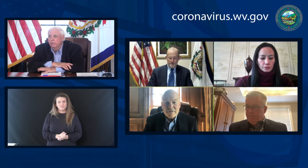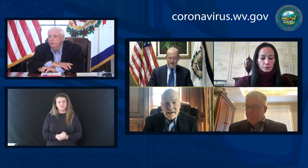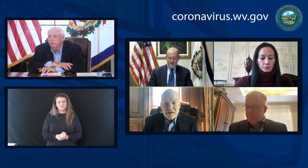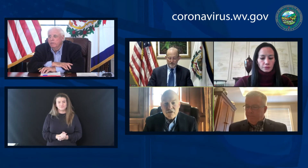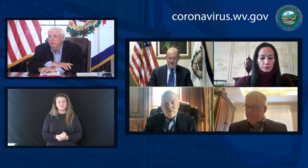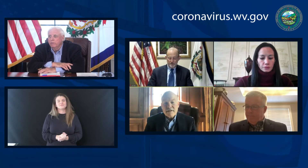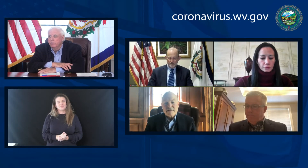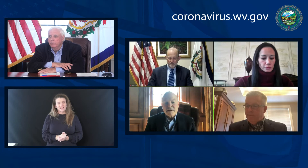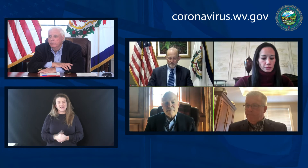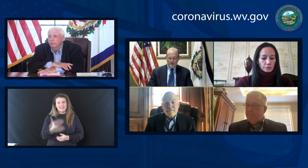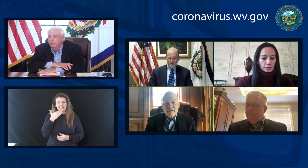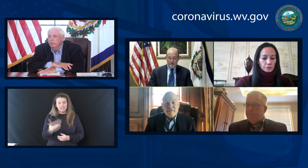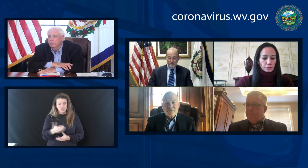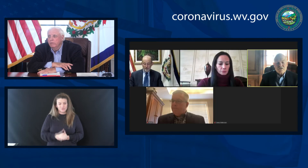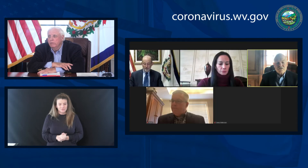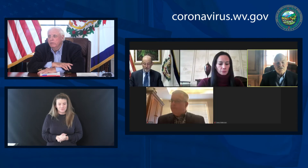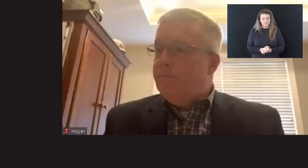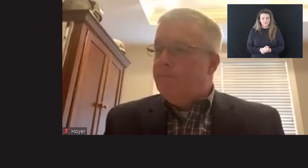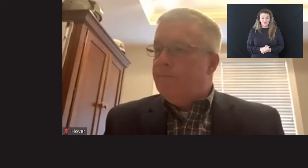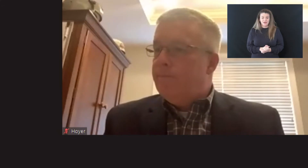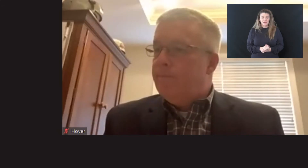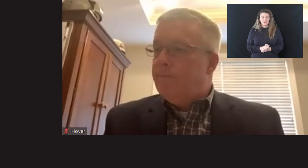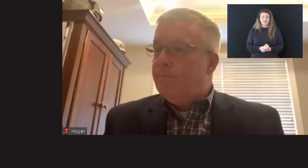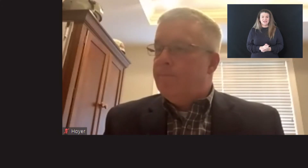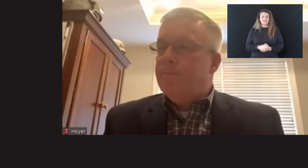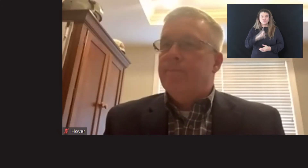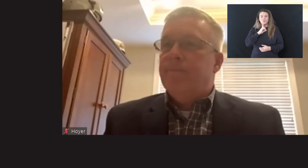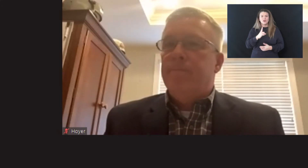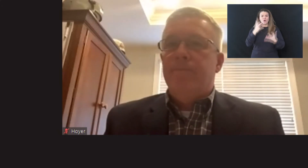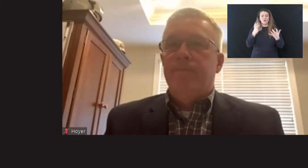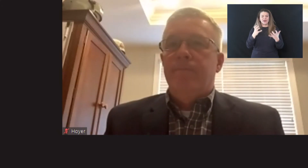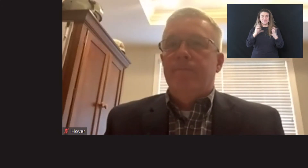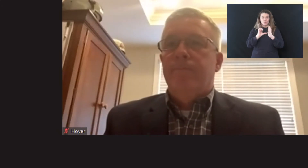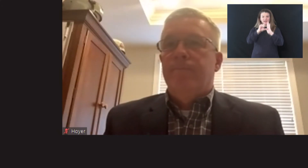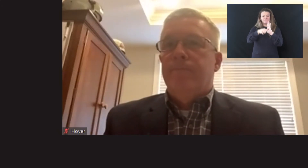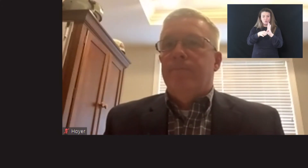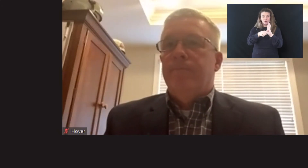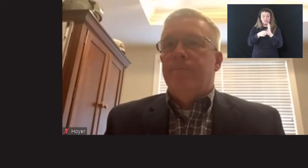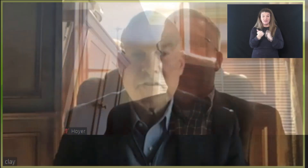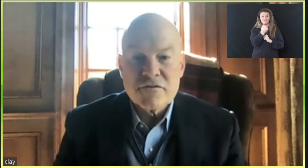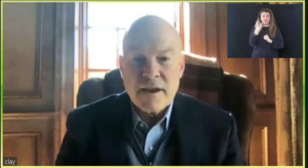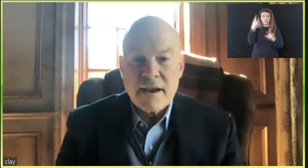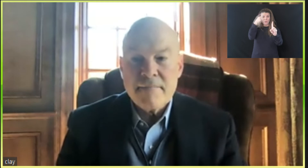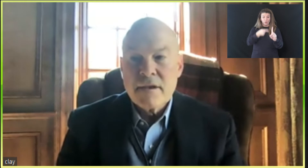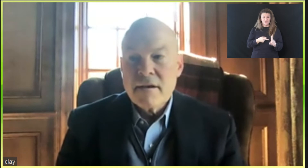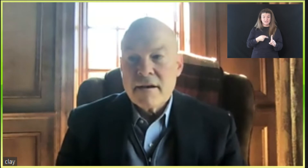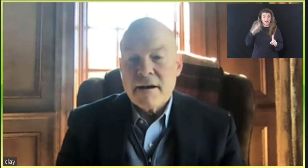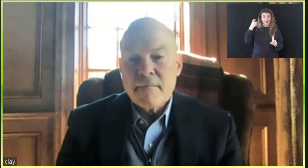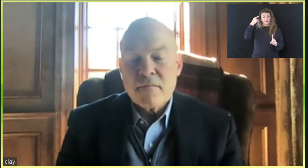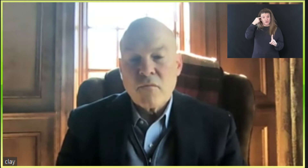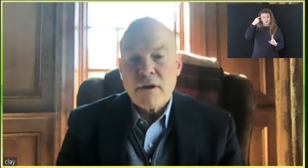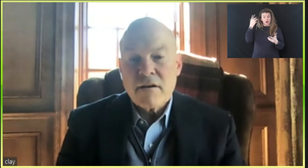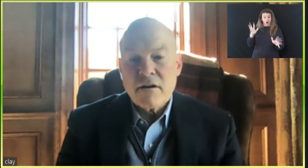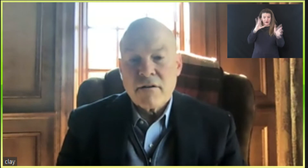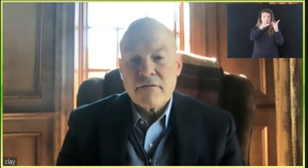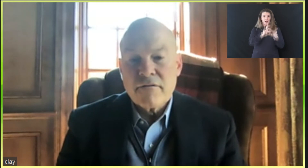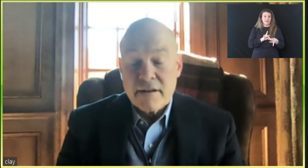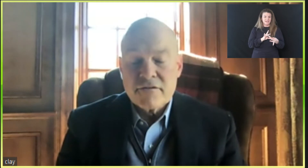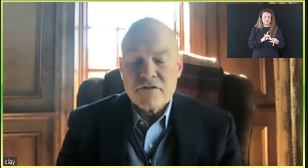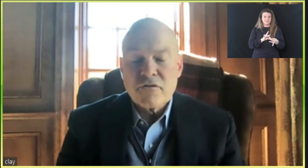Well, thank you. And just to reinforce a couple points that the Governor has made, we